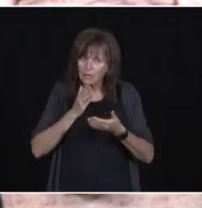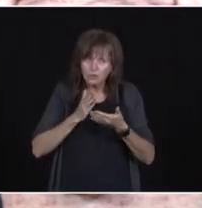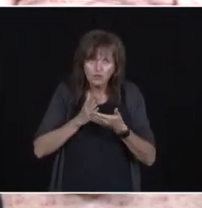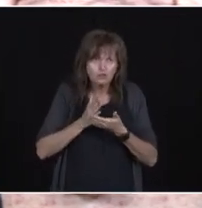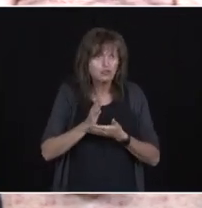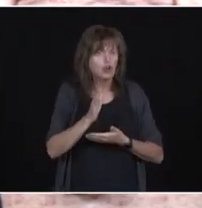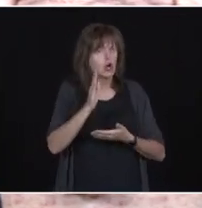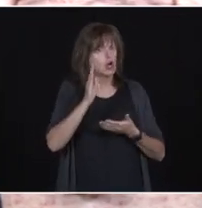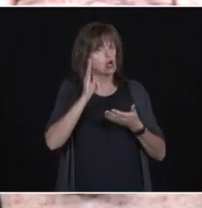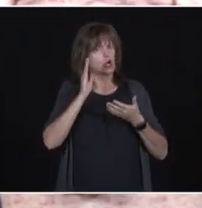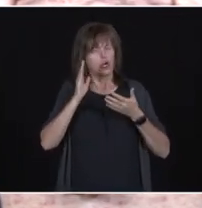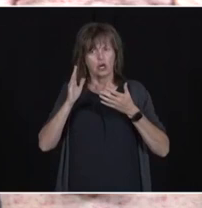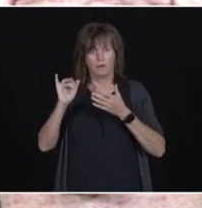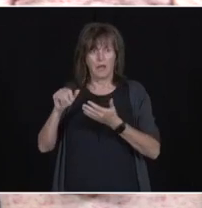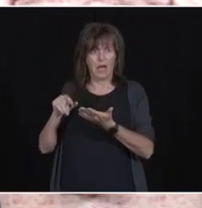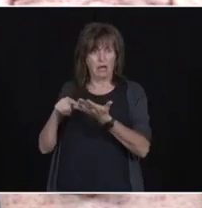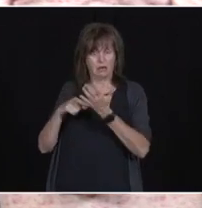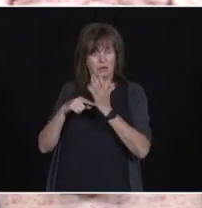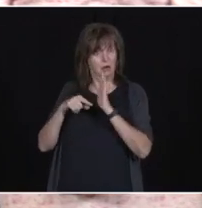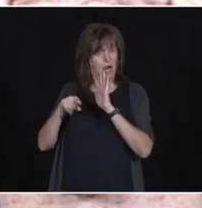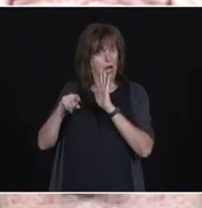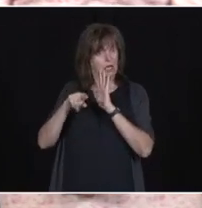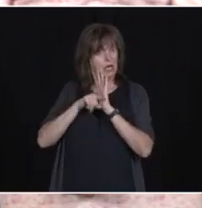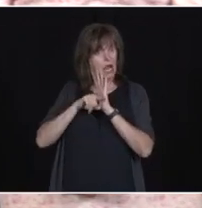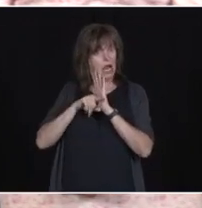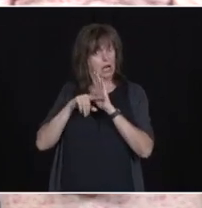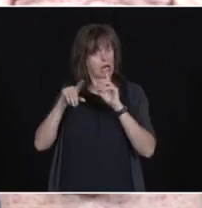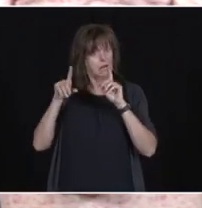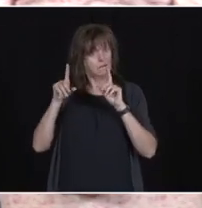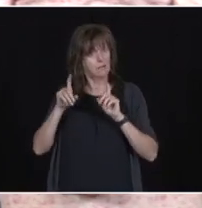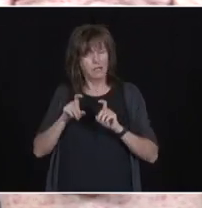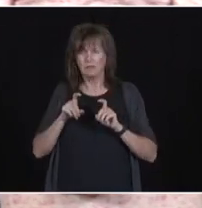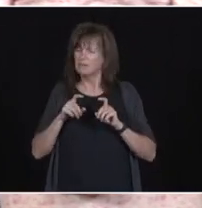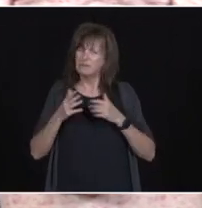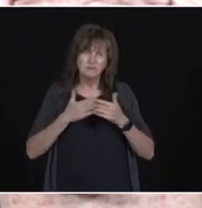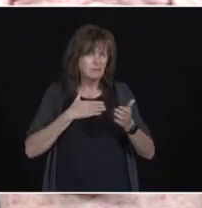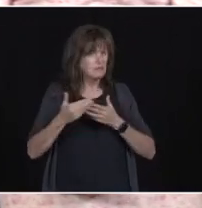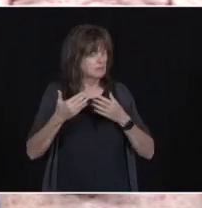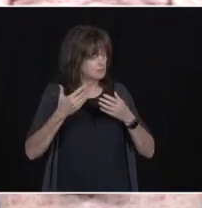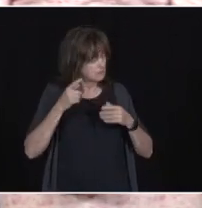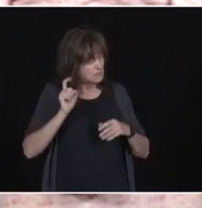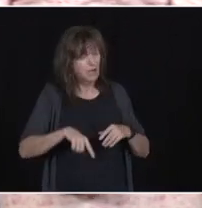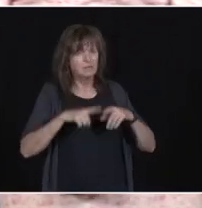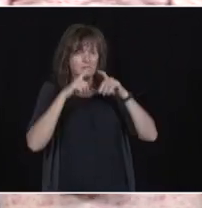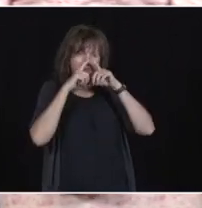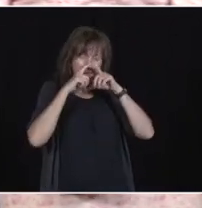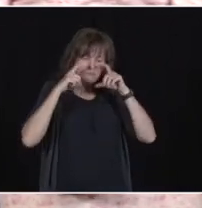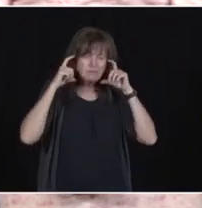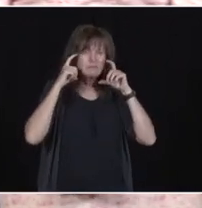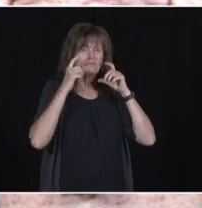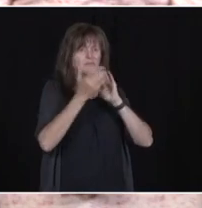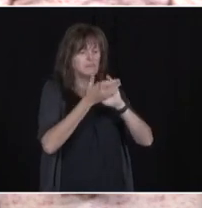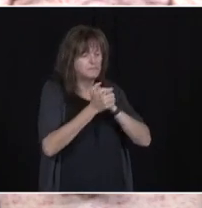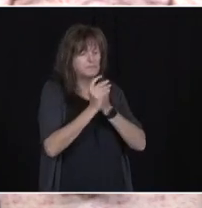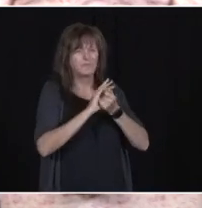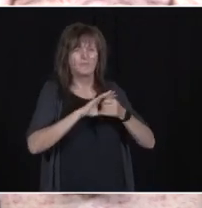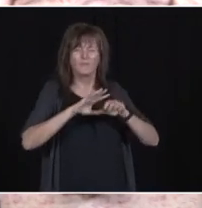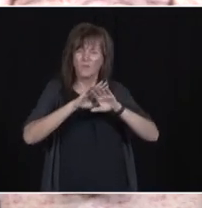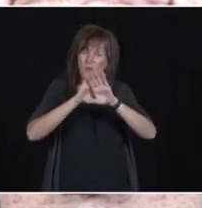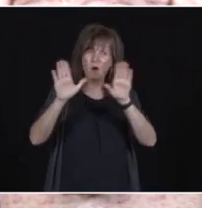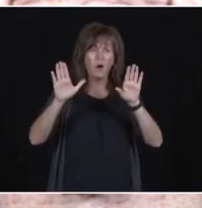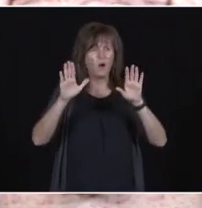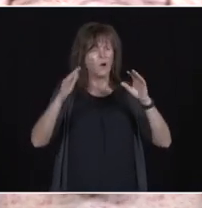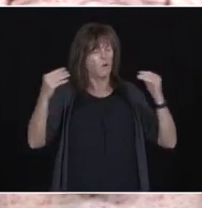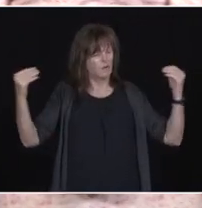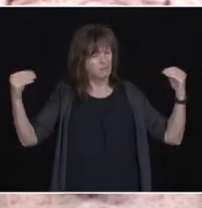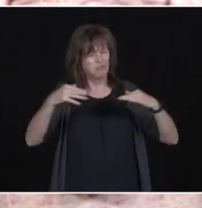covering of some sort, and stay out of large gatherings and large crowds. It's, you know, we've never spent